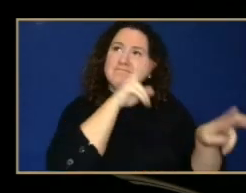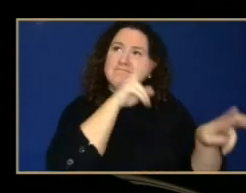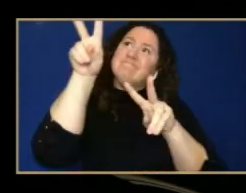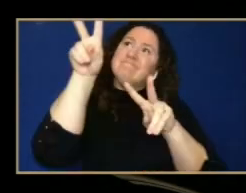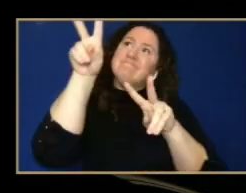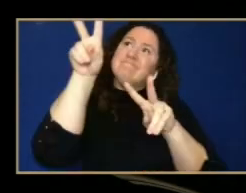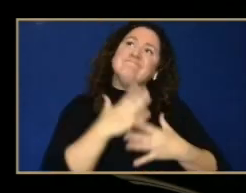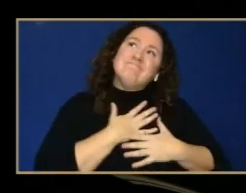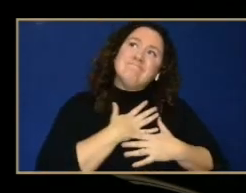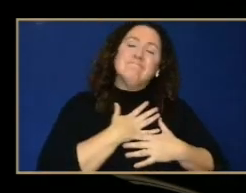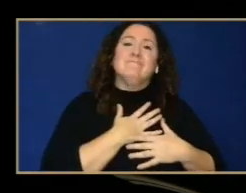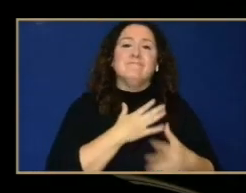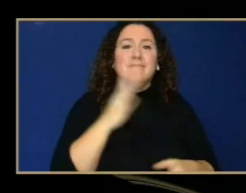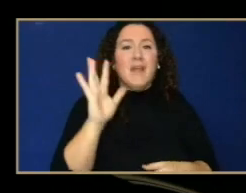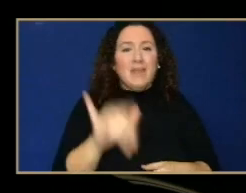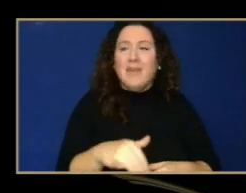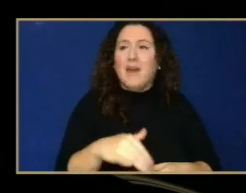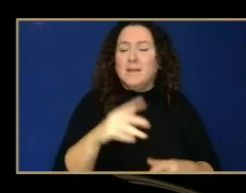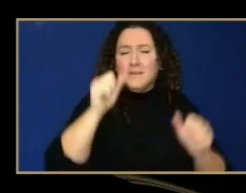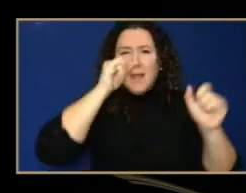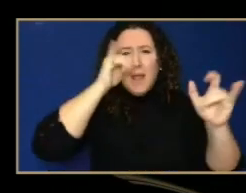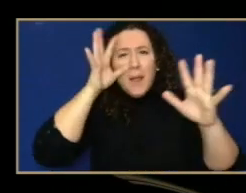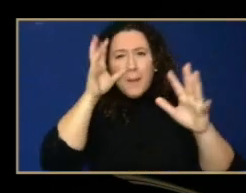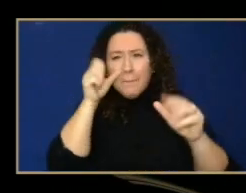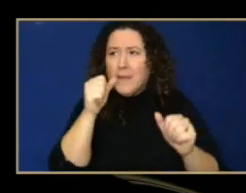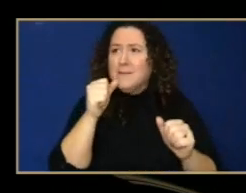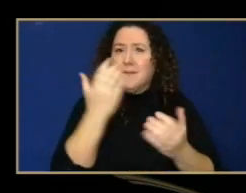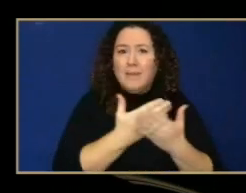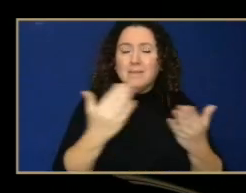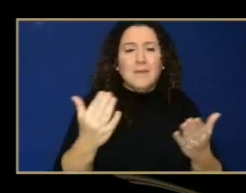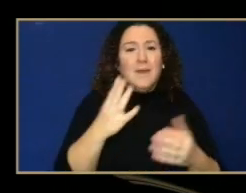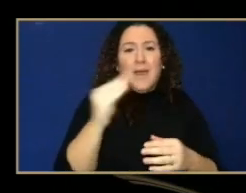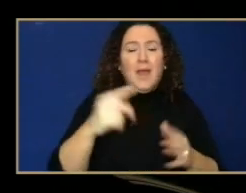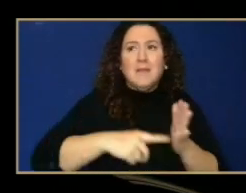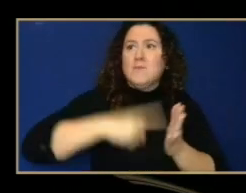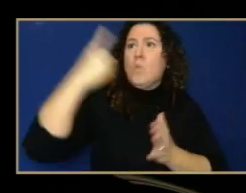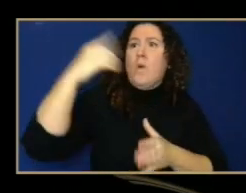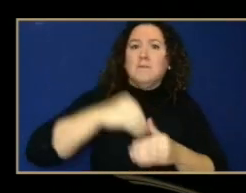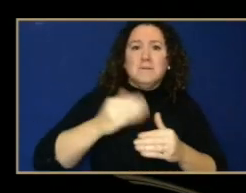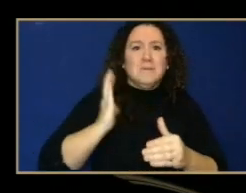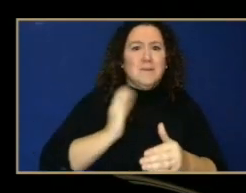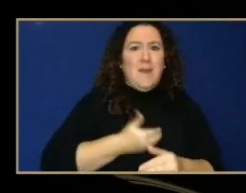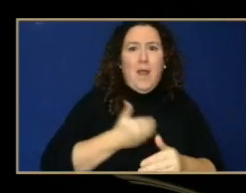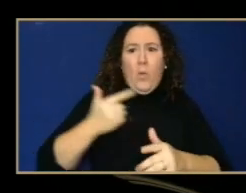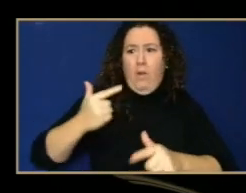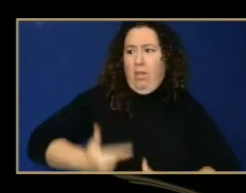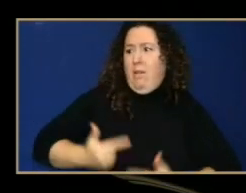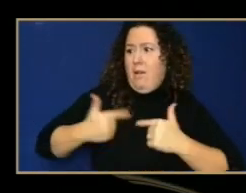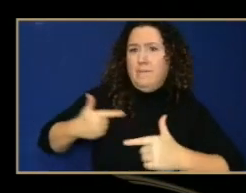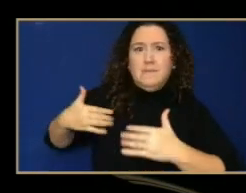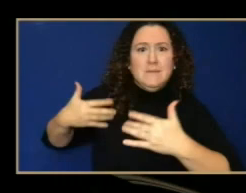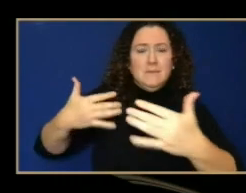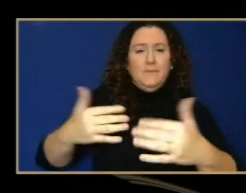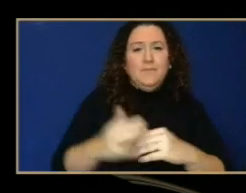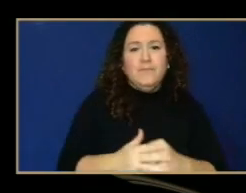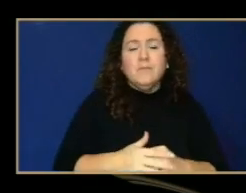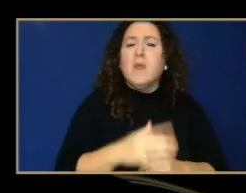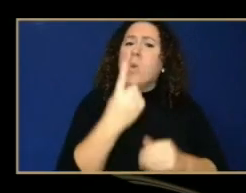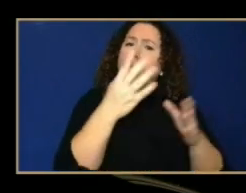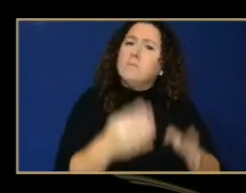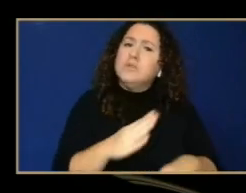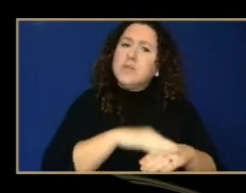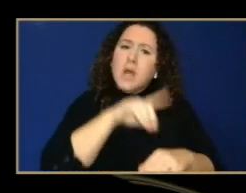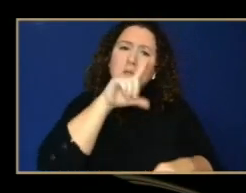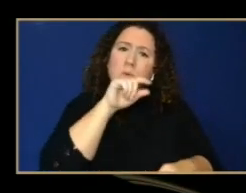event. And in that same light, there's a user on Twitter that says, I'm confused. Every piece of info I've read about